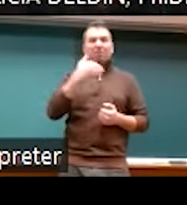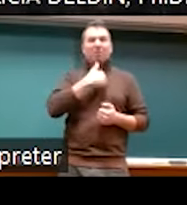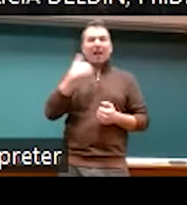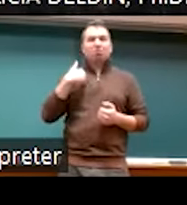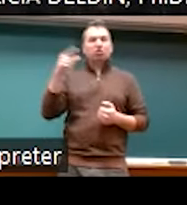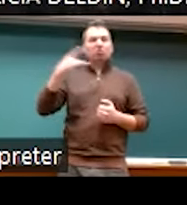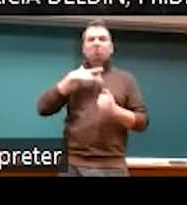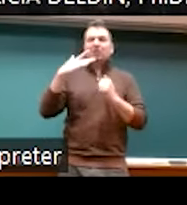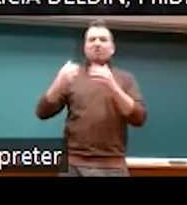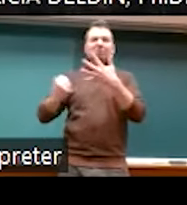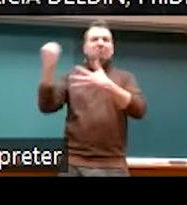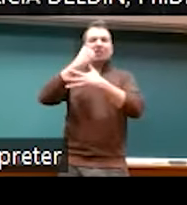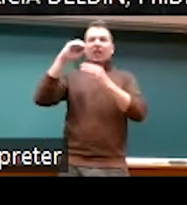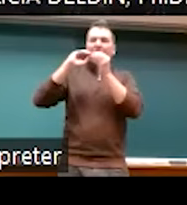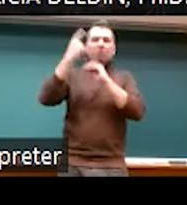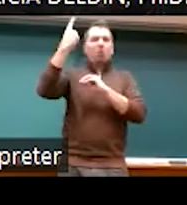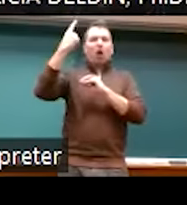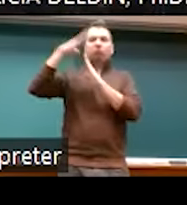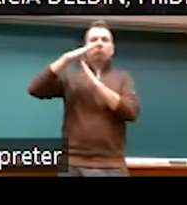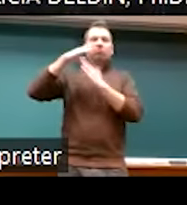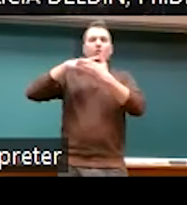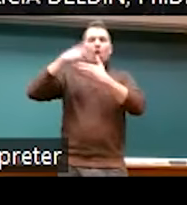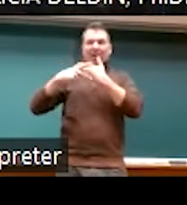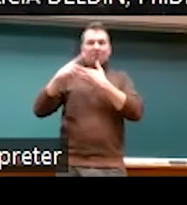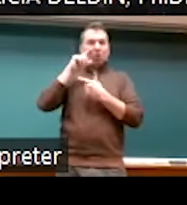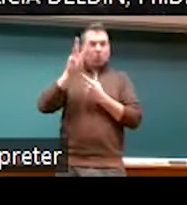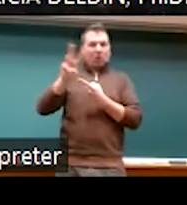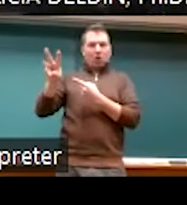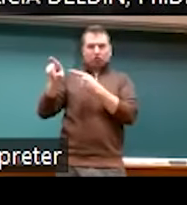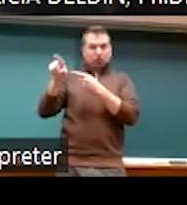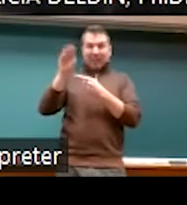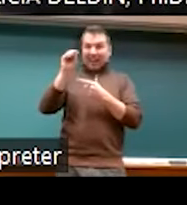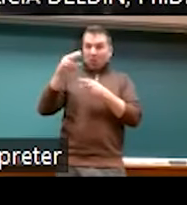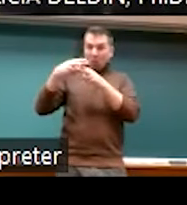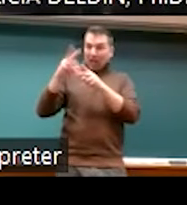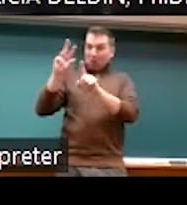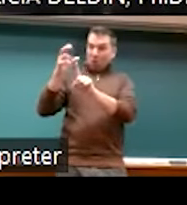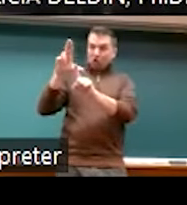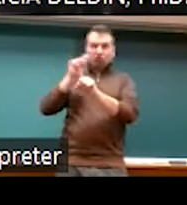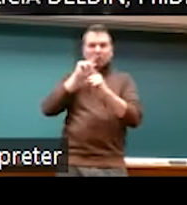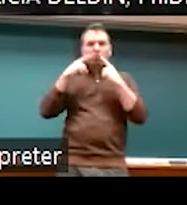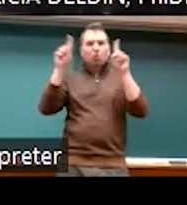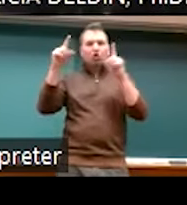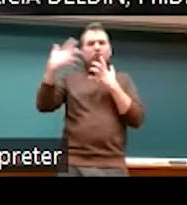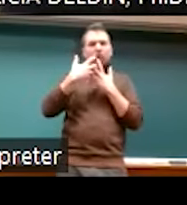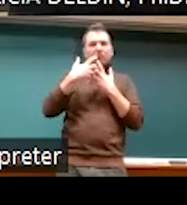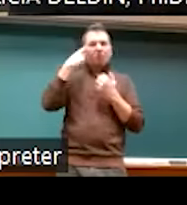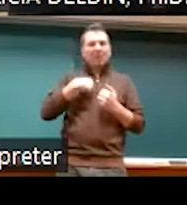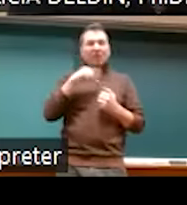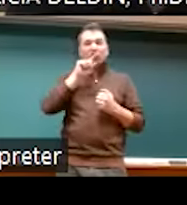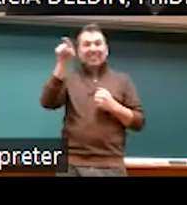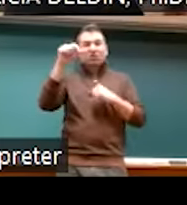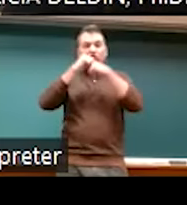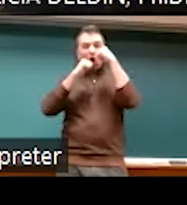one program. And it actually really worked. It worked for me. And it was really psychologically sophisticated. I thought